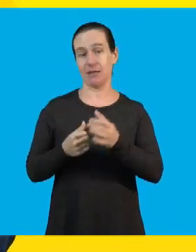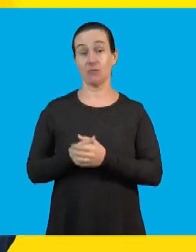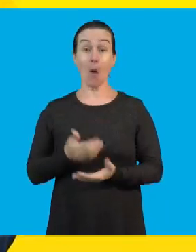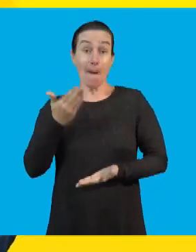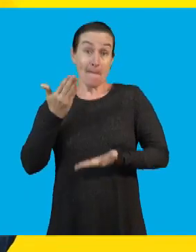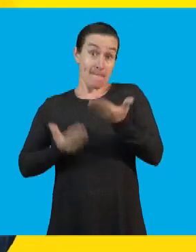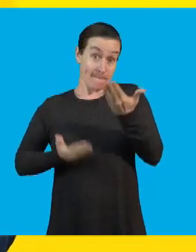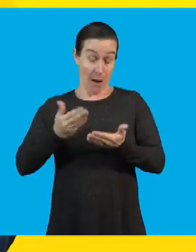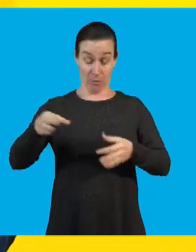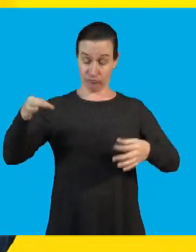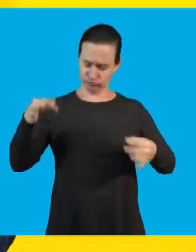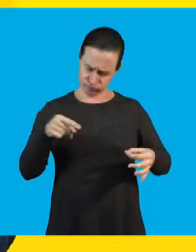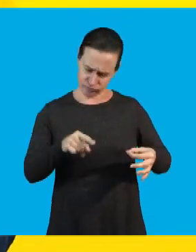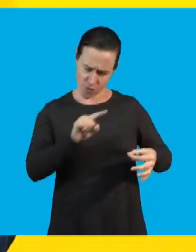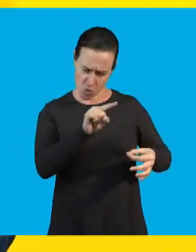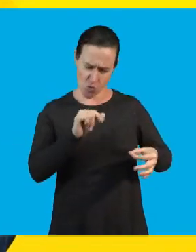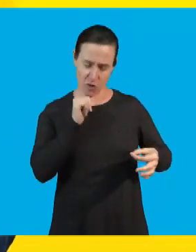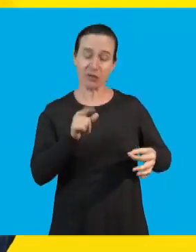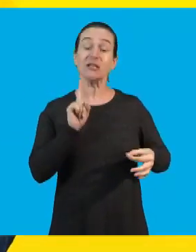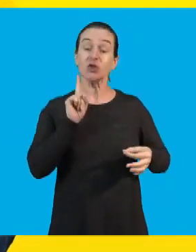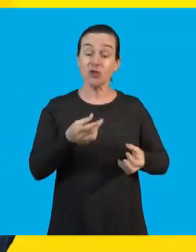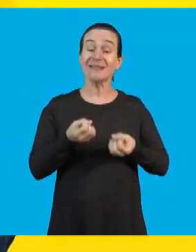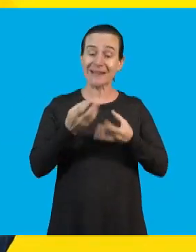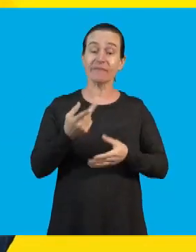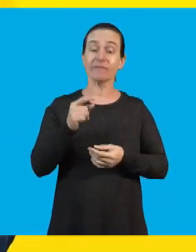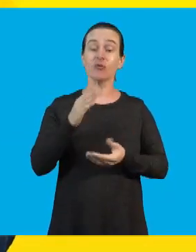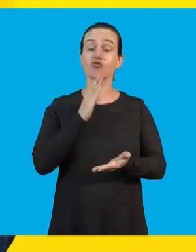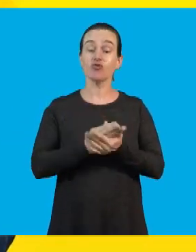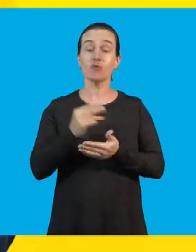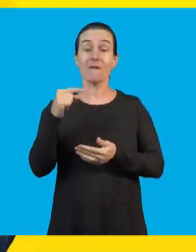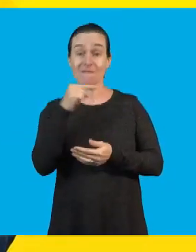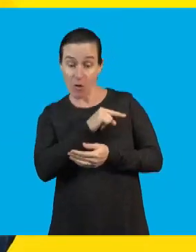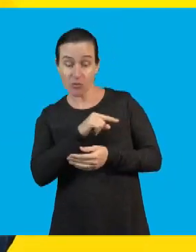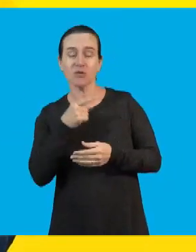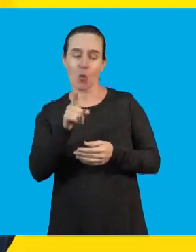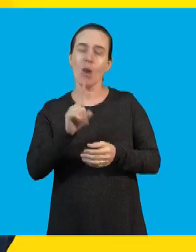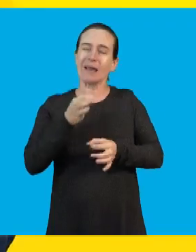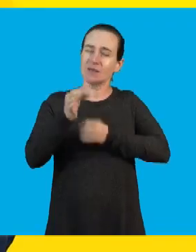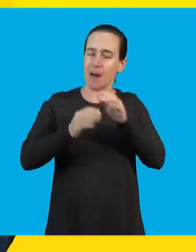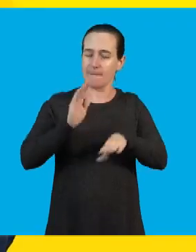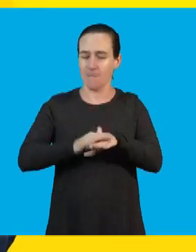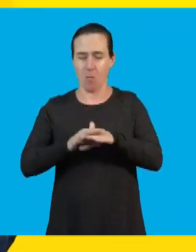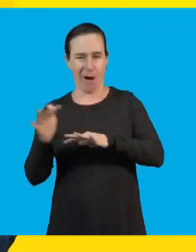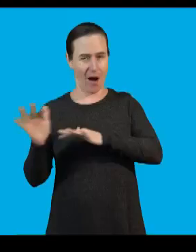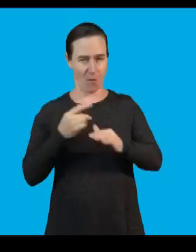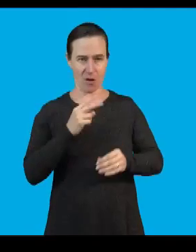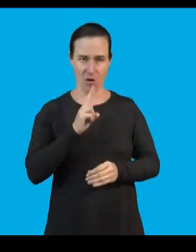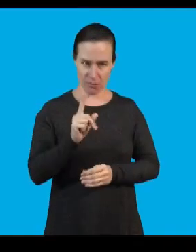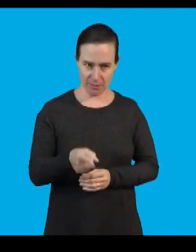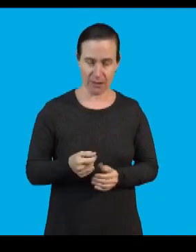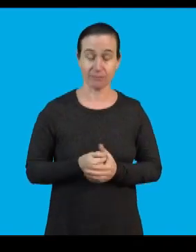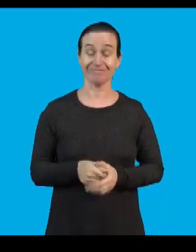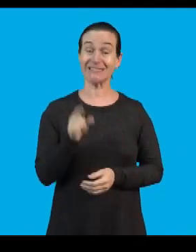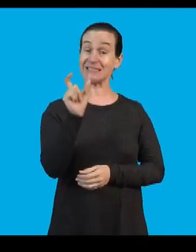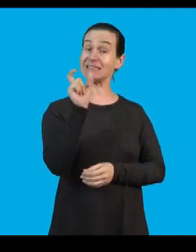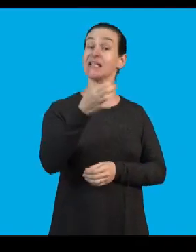So the exam question will determine how you respond to your true or false and your yes and no question. Quote